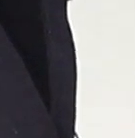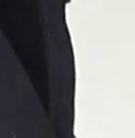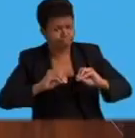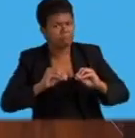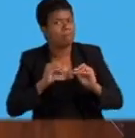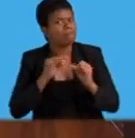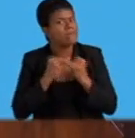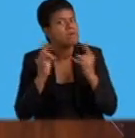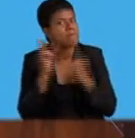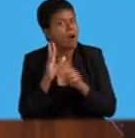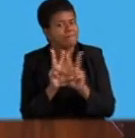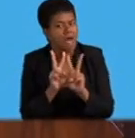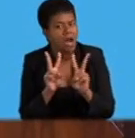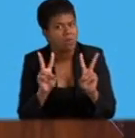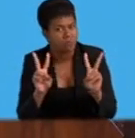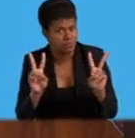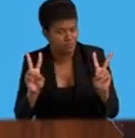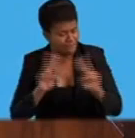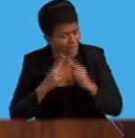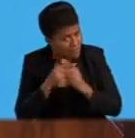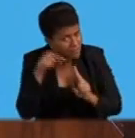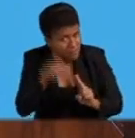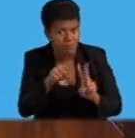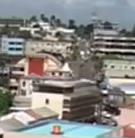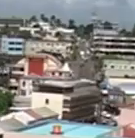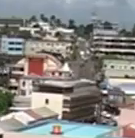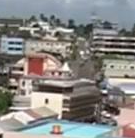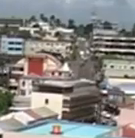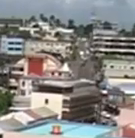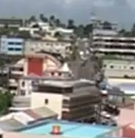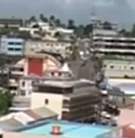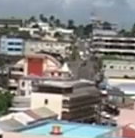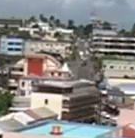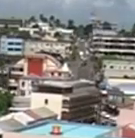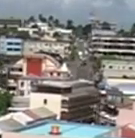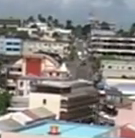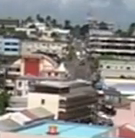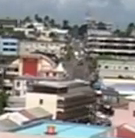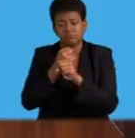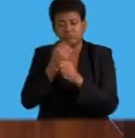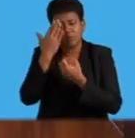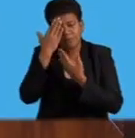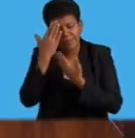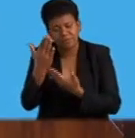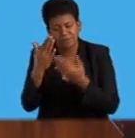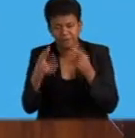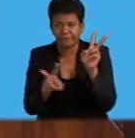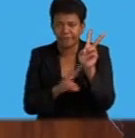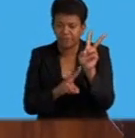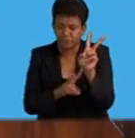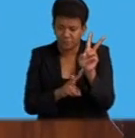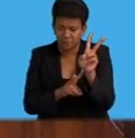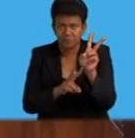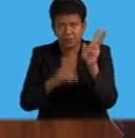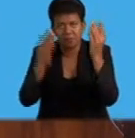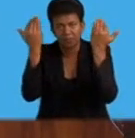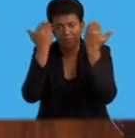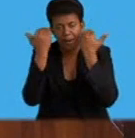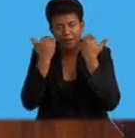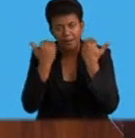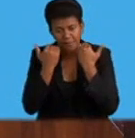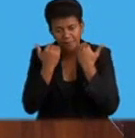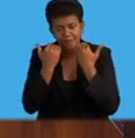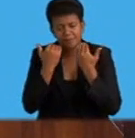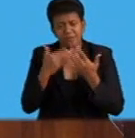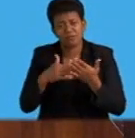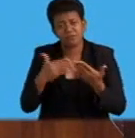It's a call for help. Kumbombola blunt about the issue of sexual offences in Fiji. The painful reality